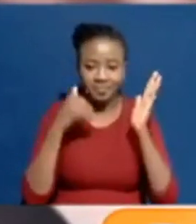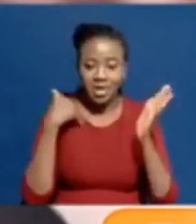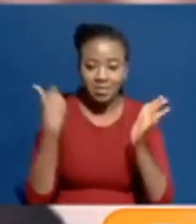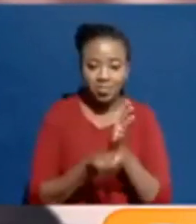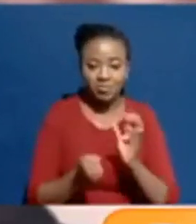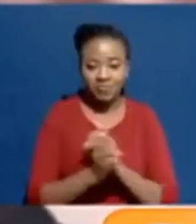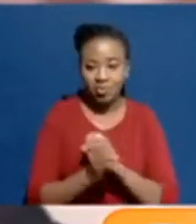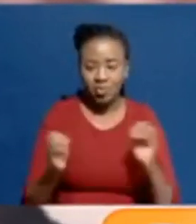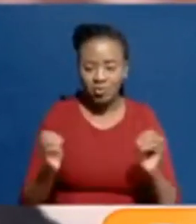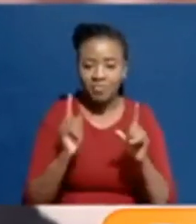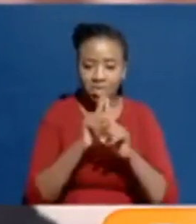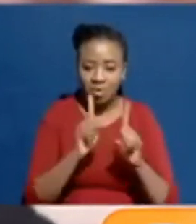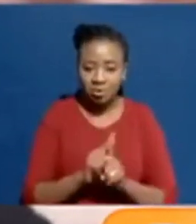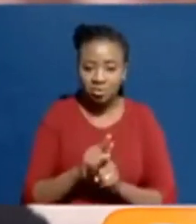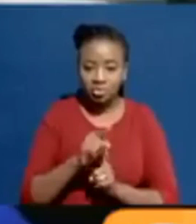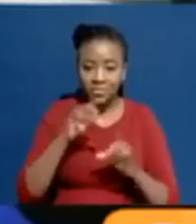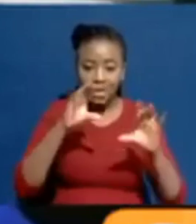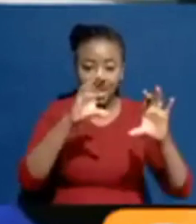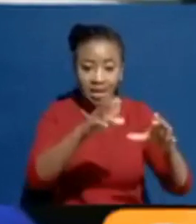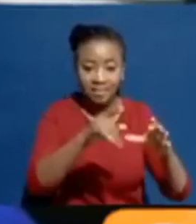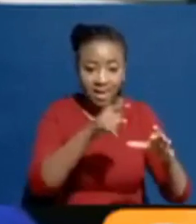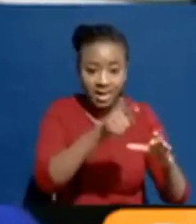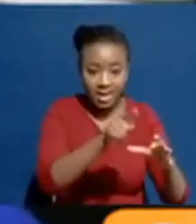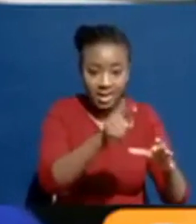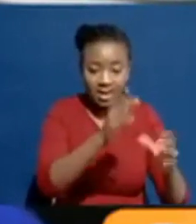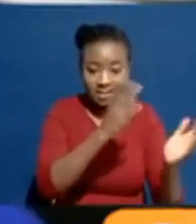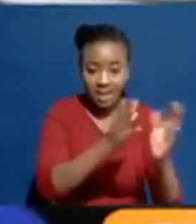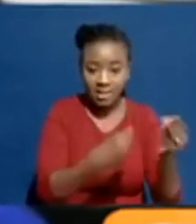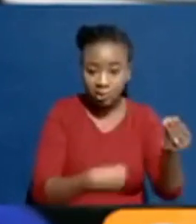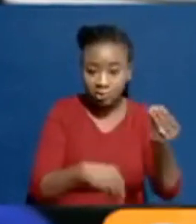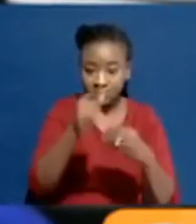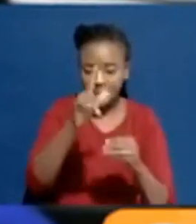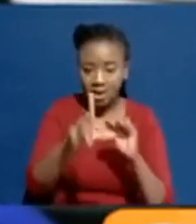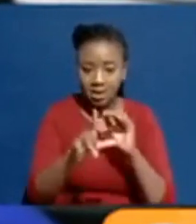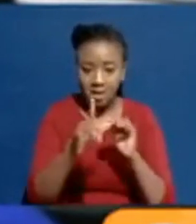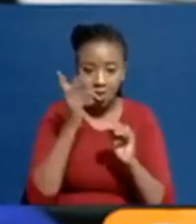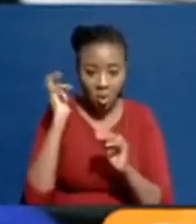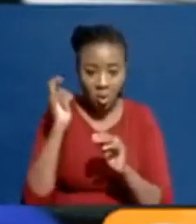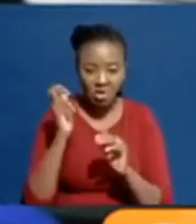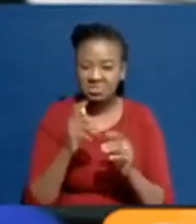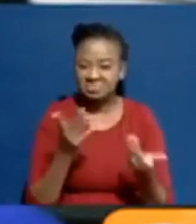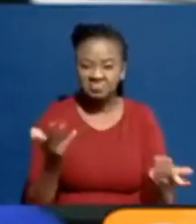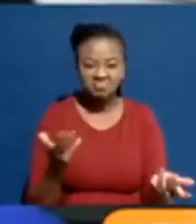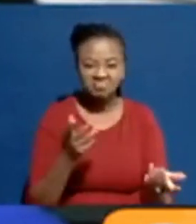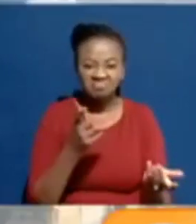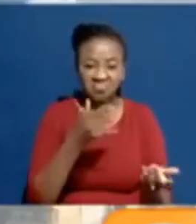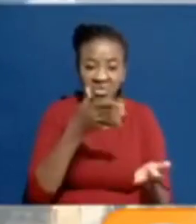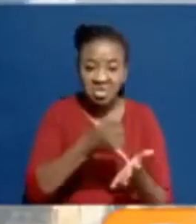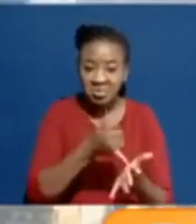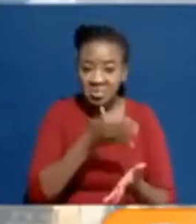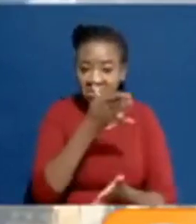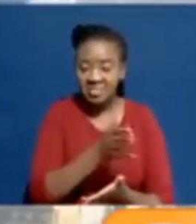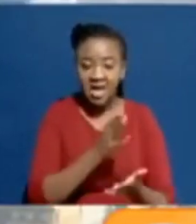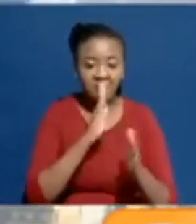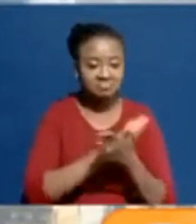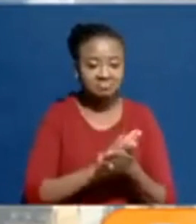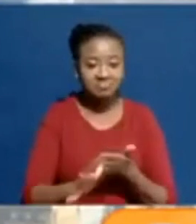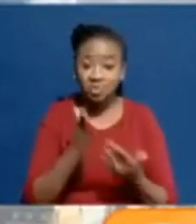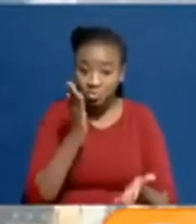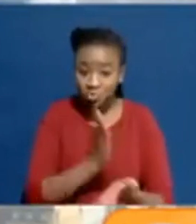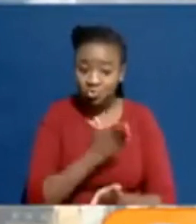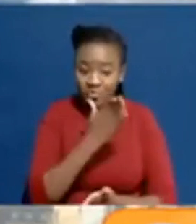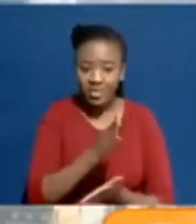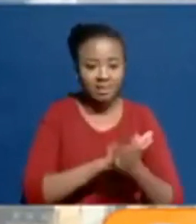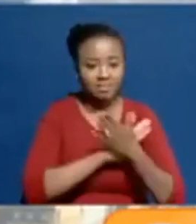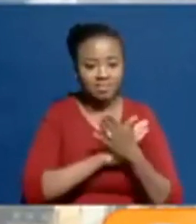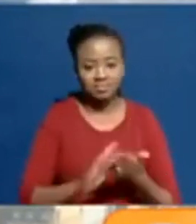was meant to sell the gold, Universal Global Logistics Limited, did not even exist. The petitioner also